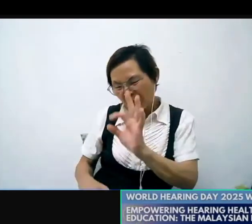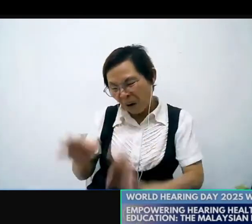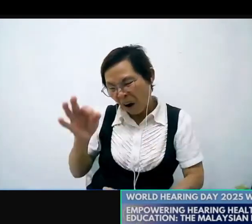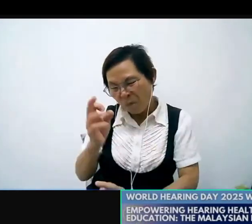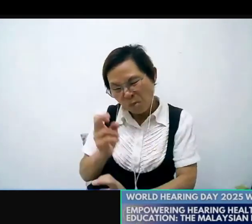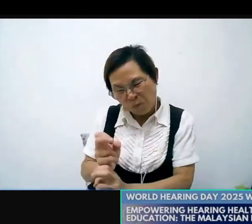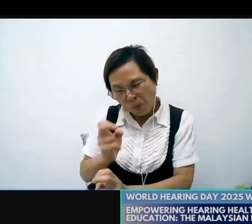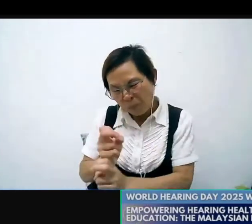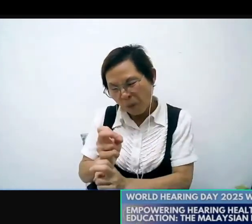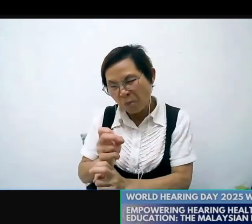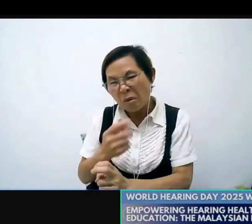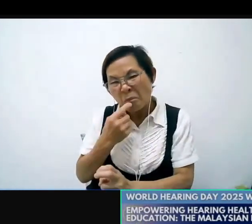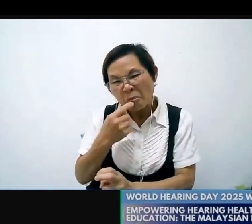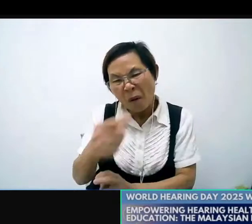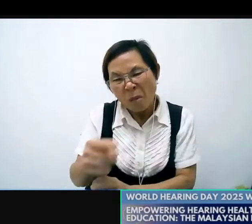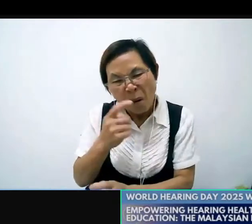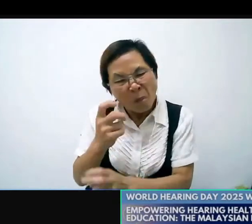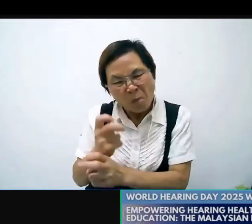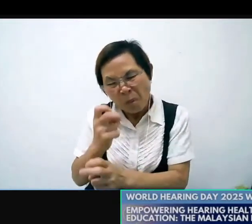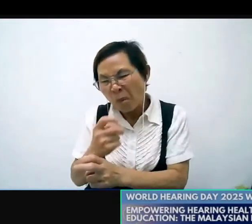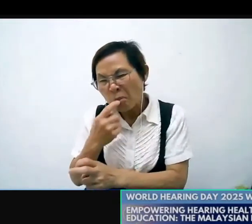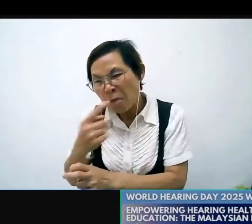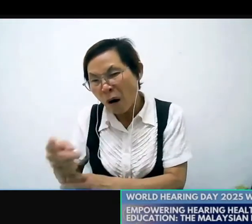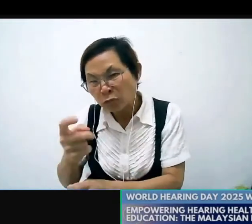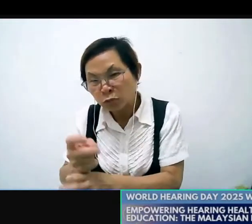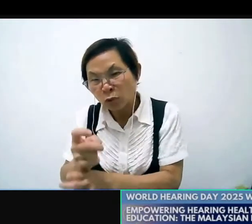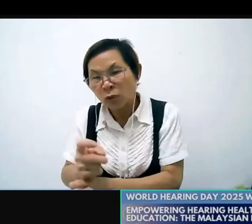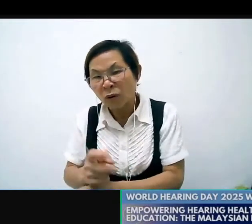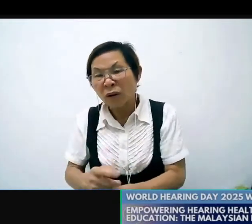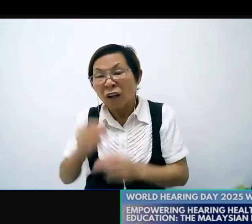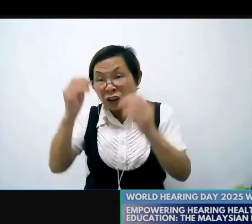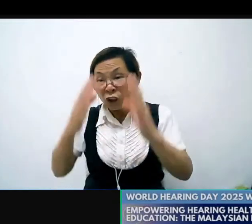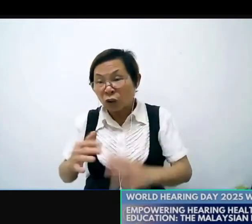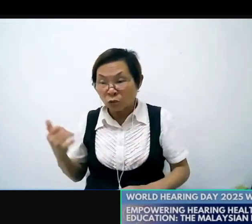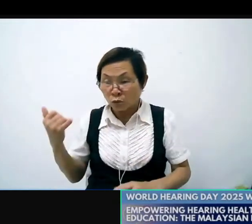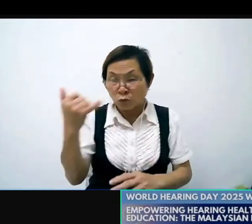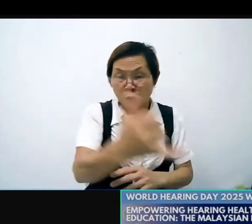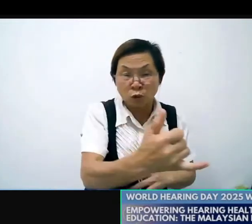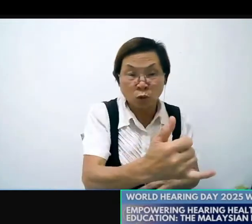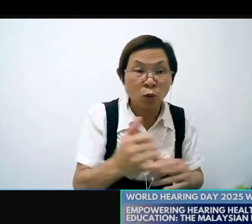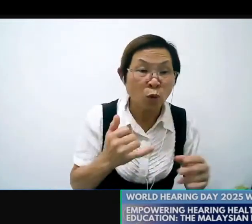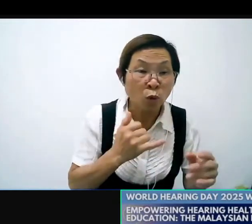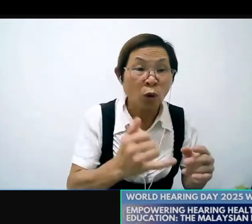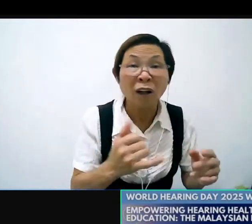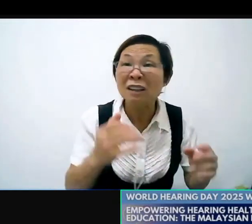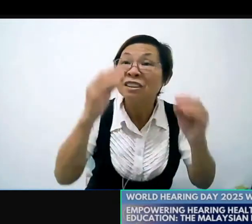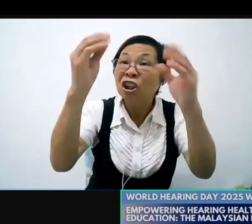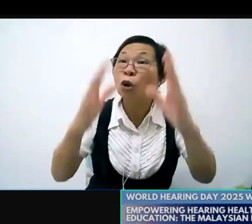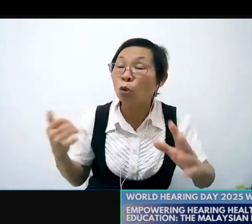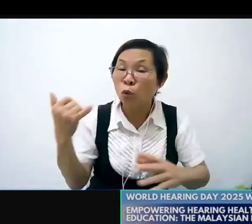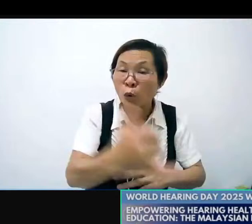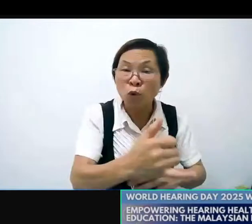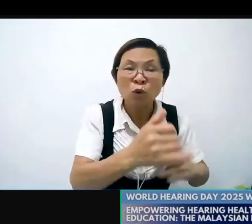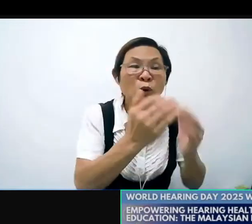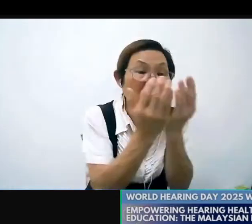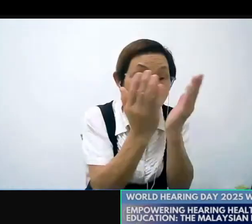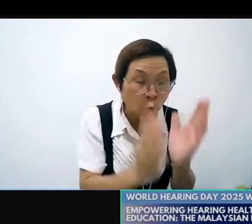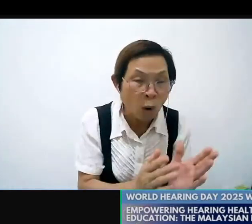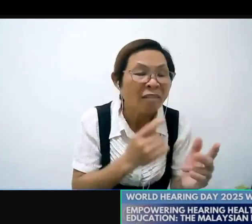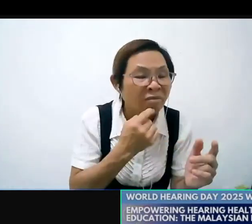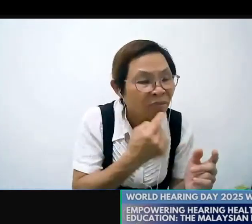in instruction. So they need to go to the child to tell them again. So besides the ALDs in the